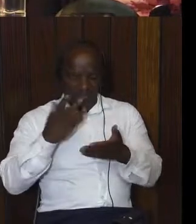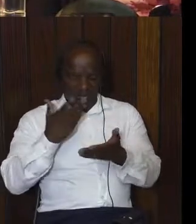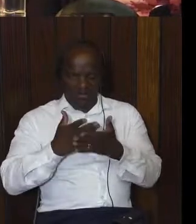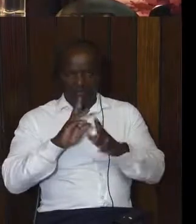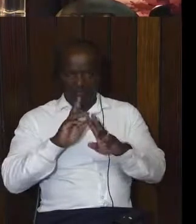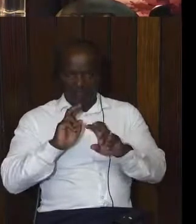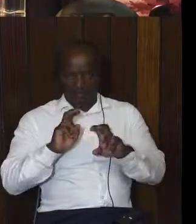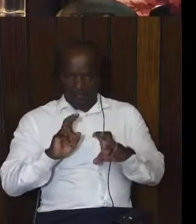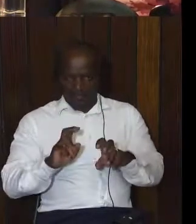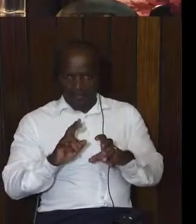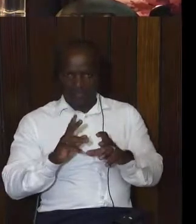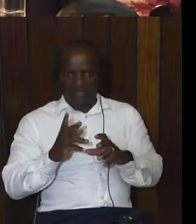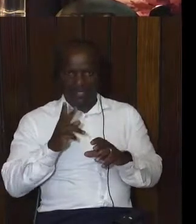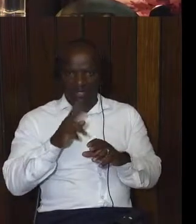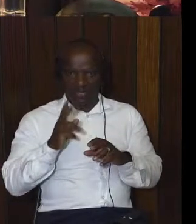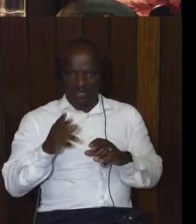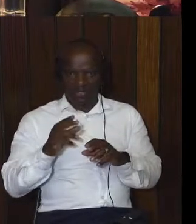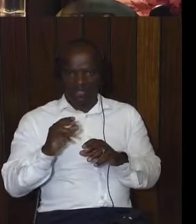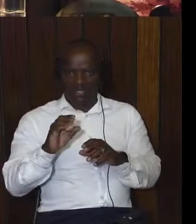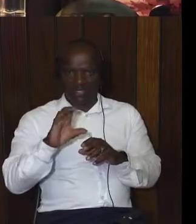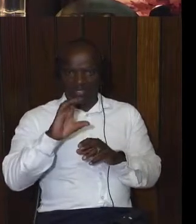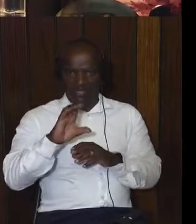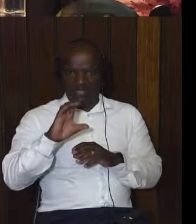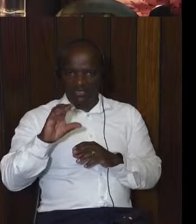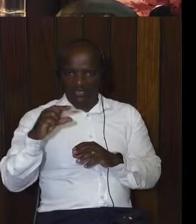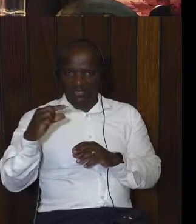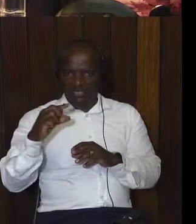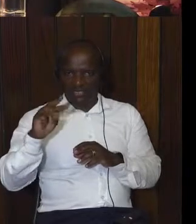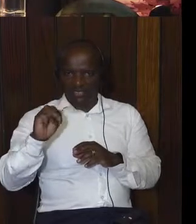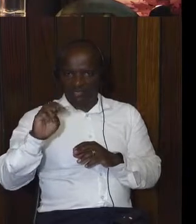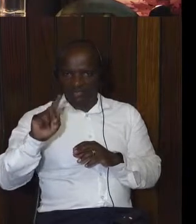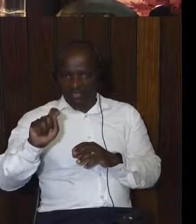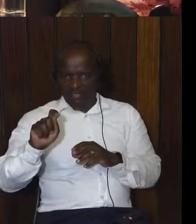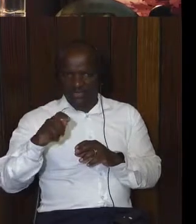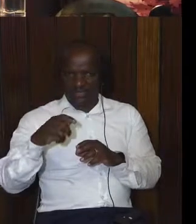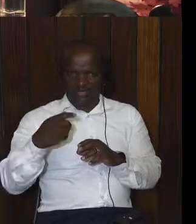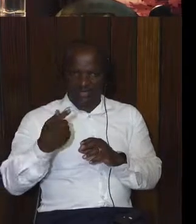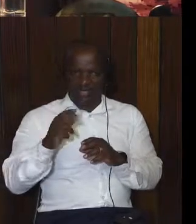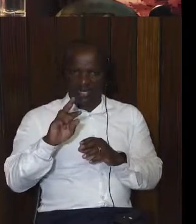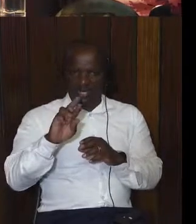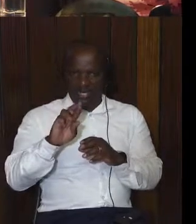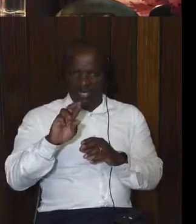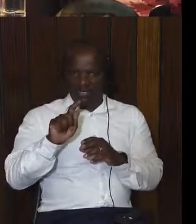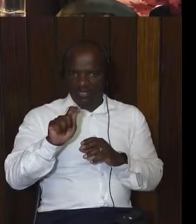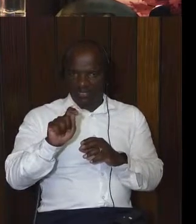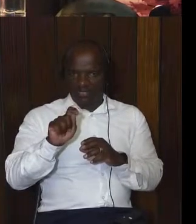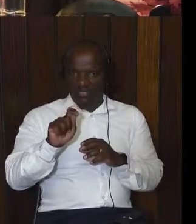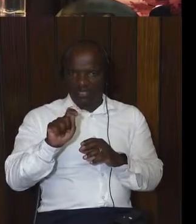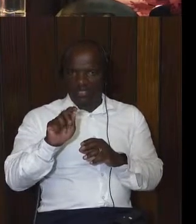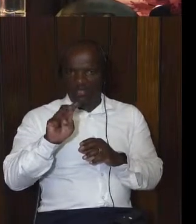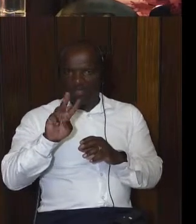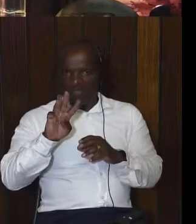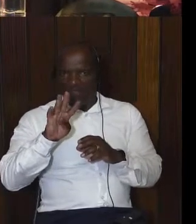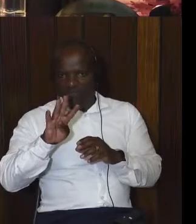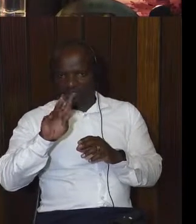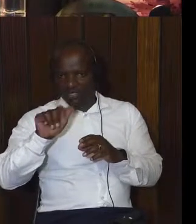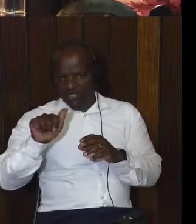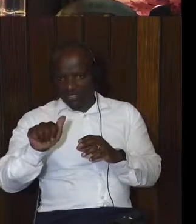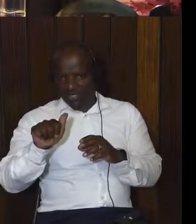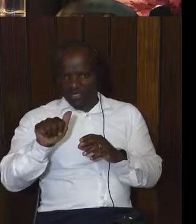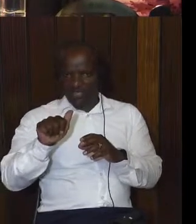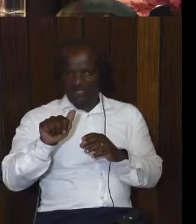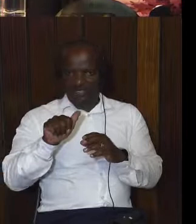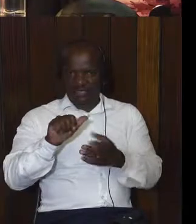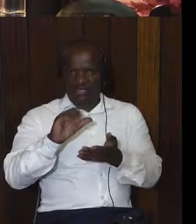And furthermore, the CCGMT resolved that the RT46 contract between NDOT and First